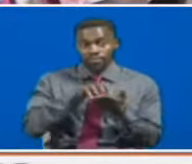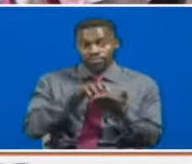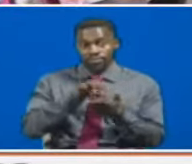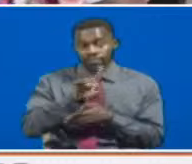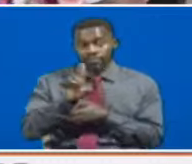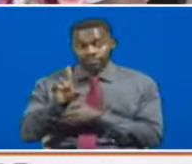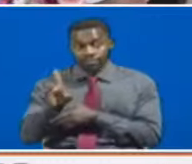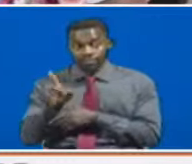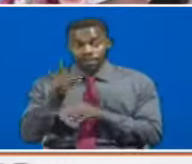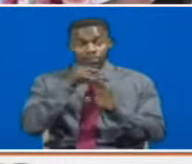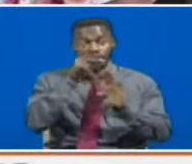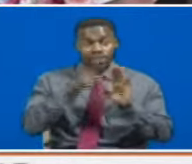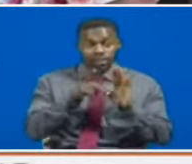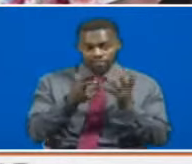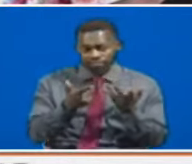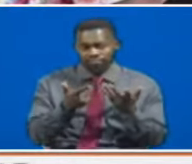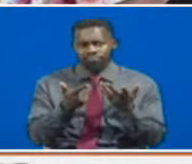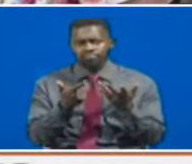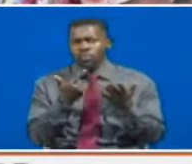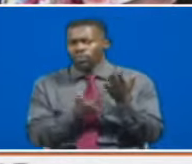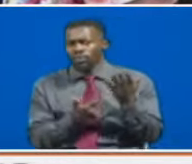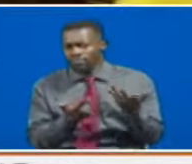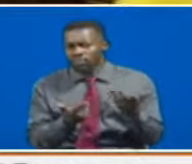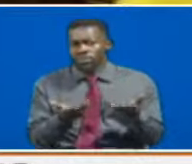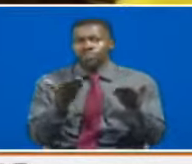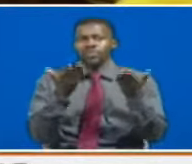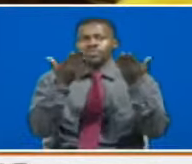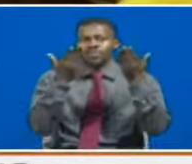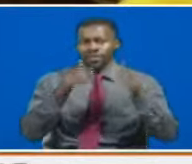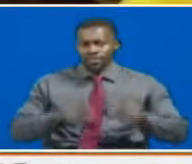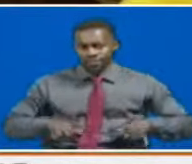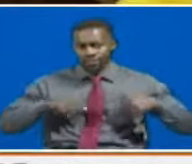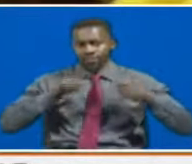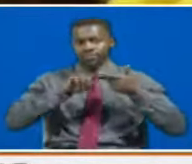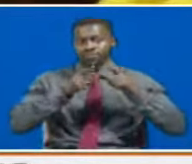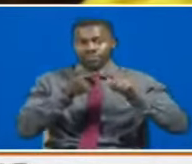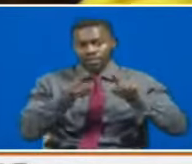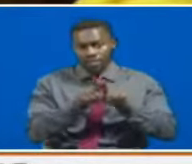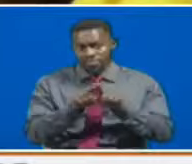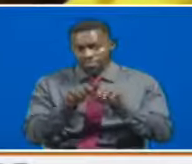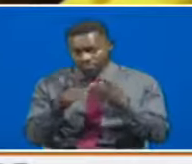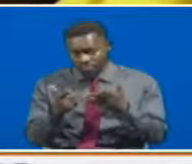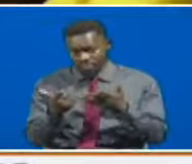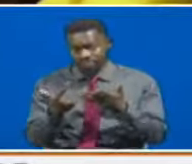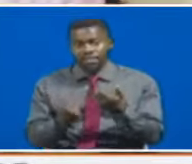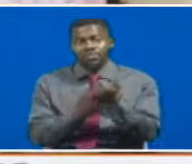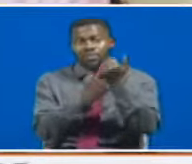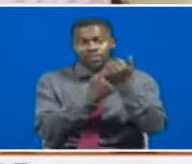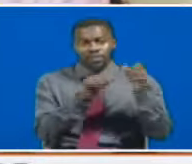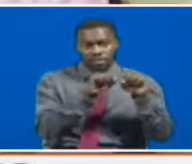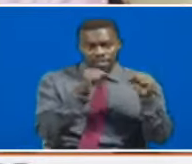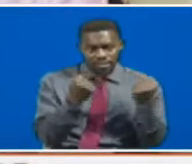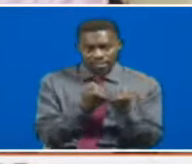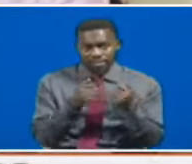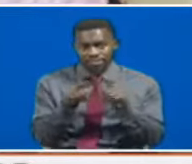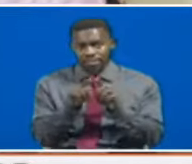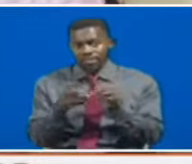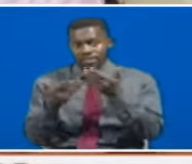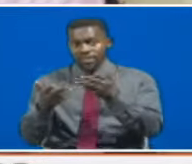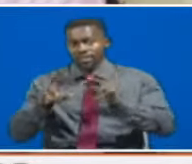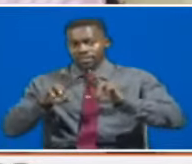of this project are meant to improve the livelihood of the refugees and contribute to their societal well-being by impacting them with research